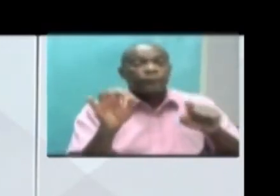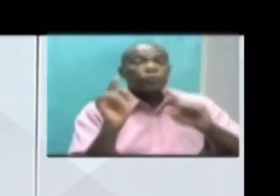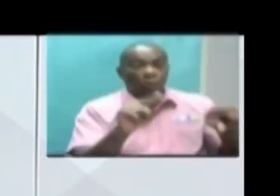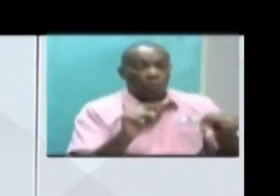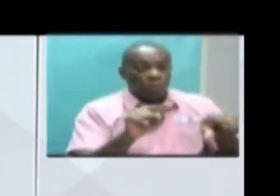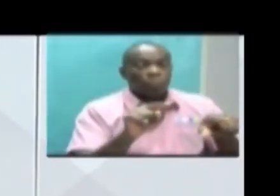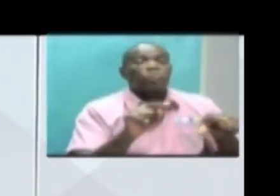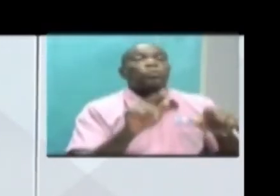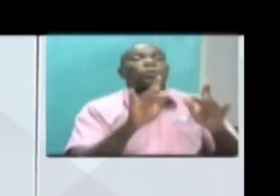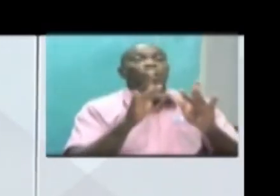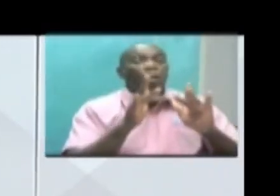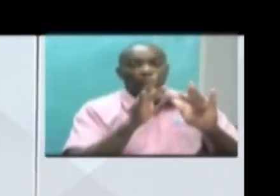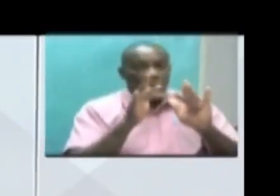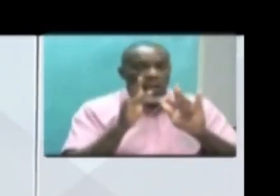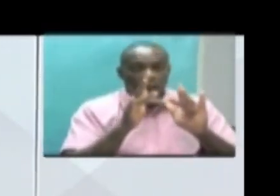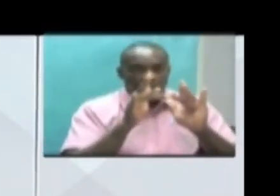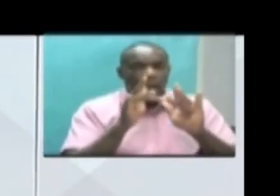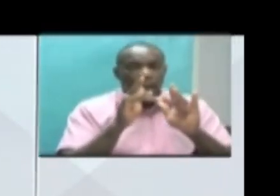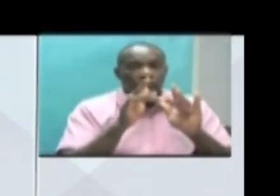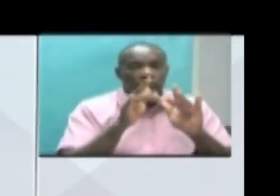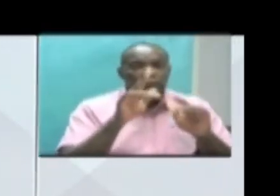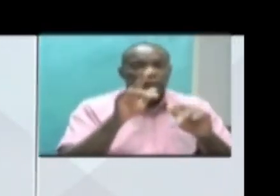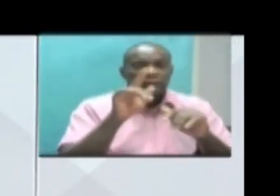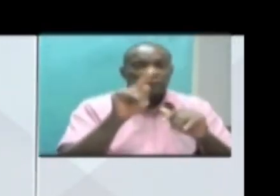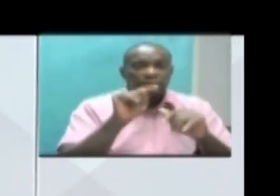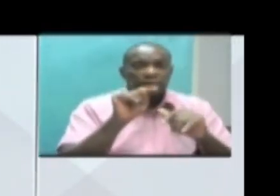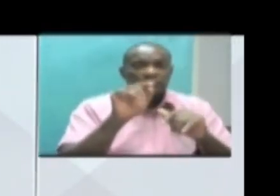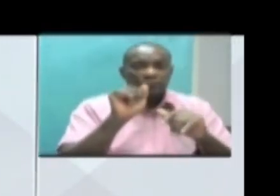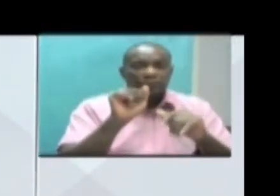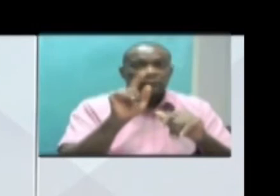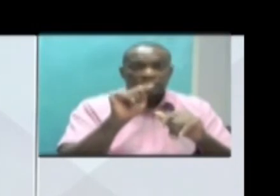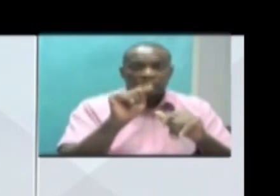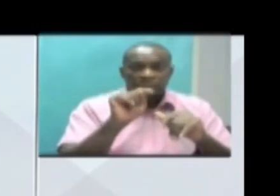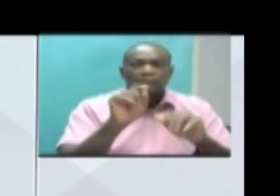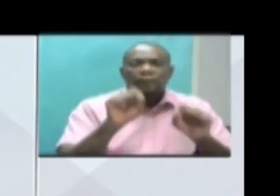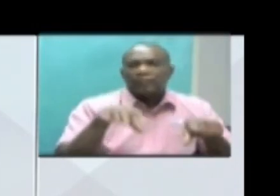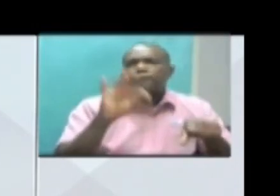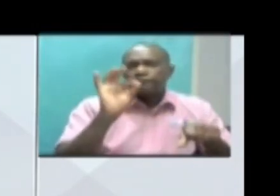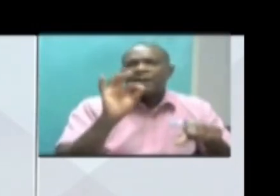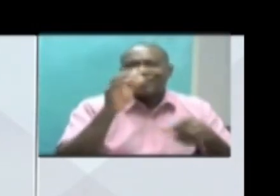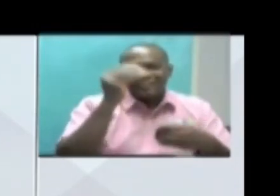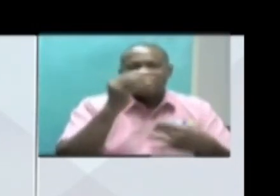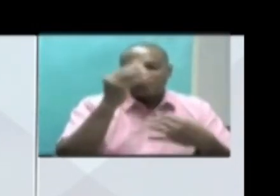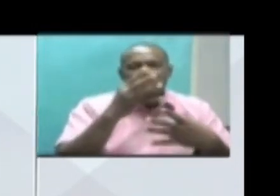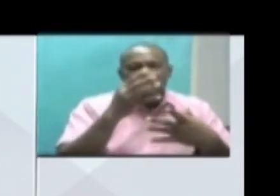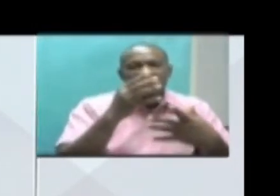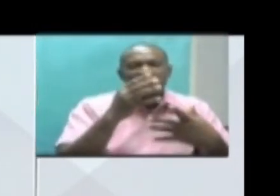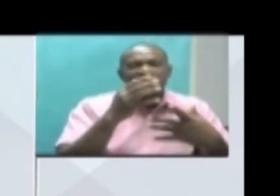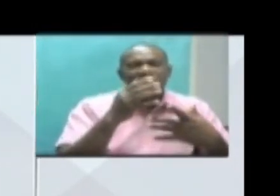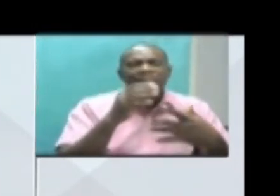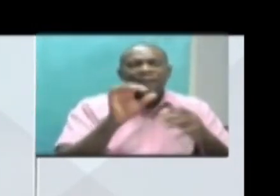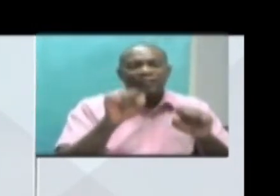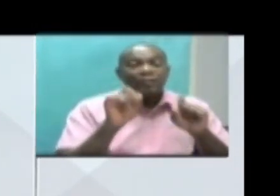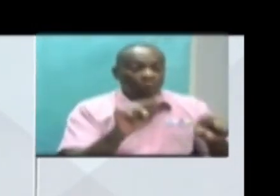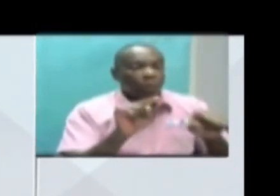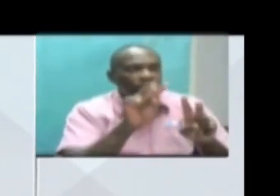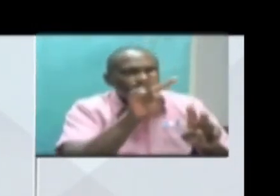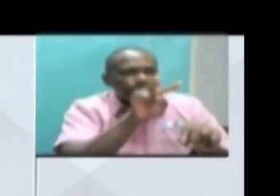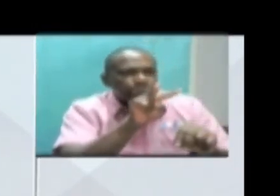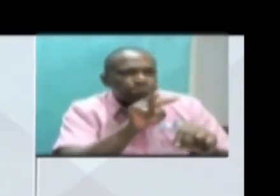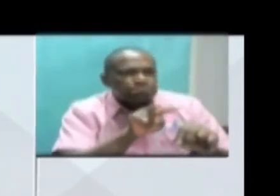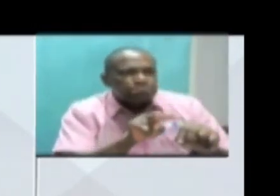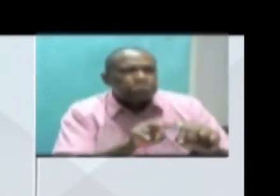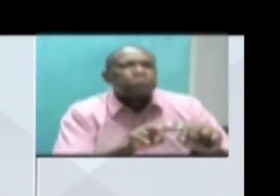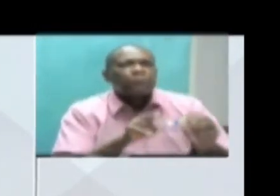actually get access to, you know, the same narrative, get your tips and your tricks. A lot of the things that we would have mentioned here, you know, is also available. So